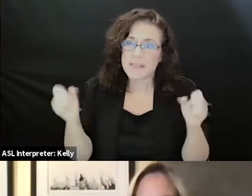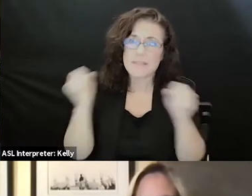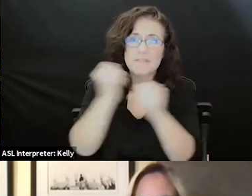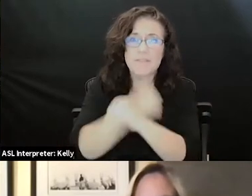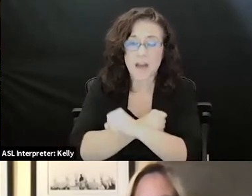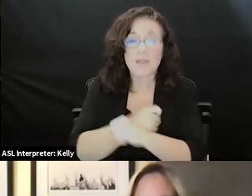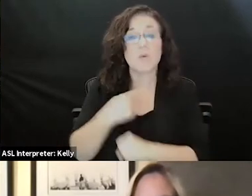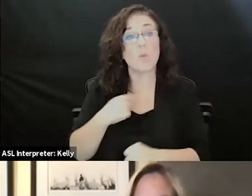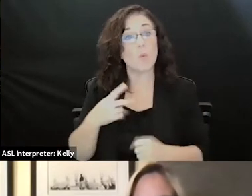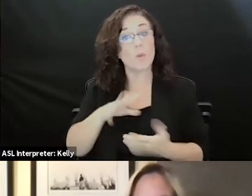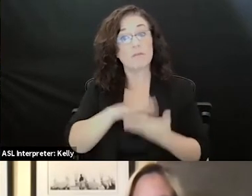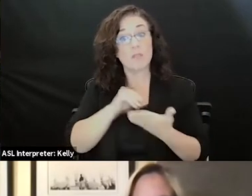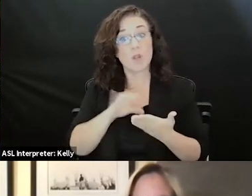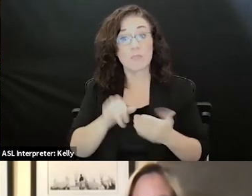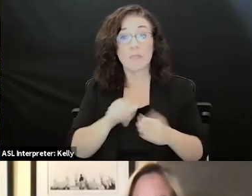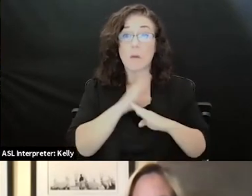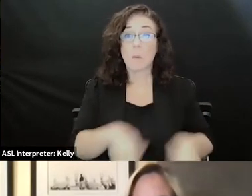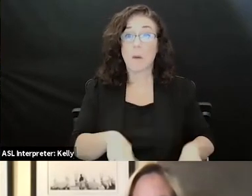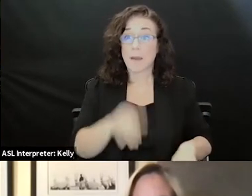always peace